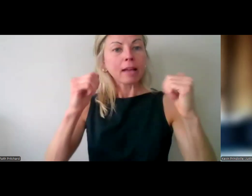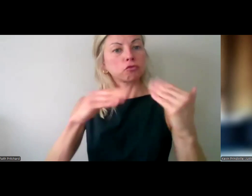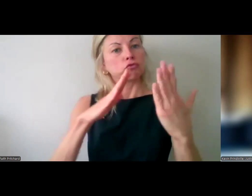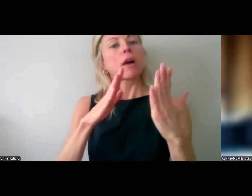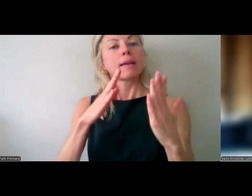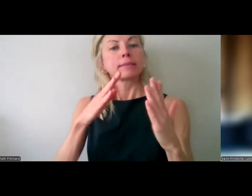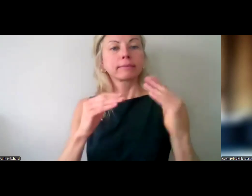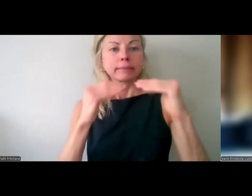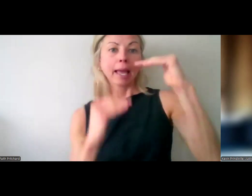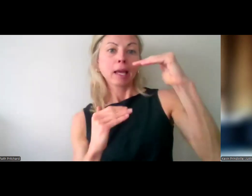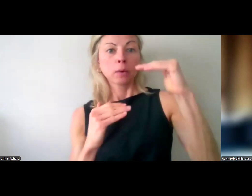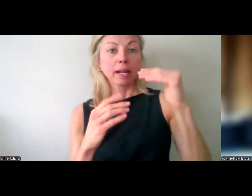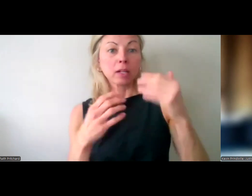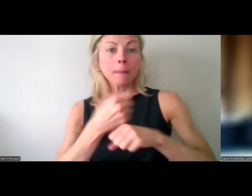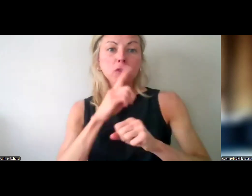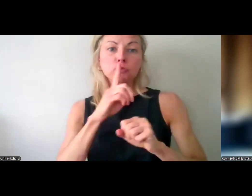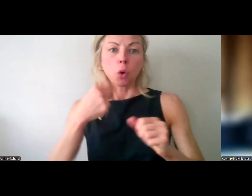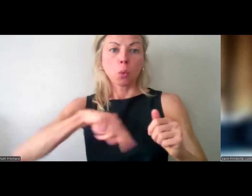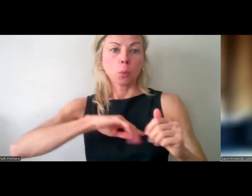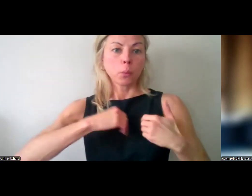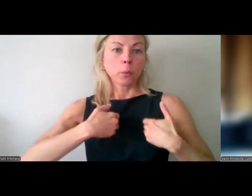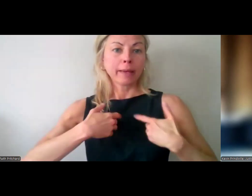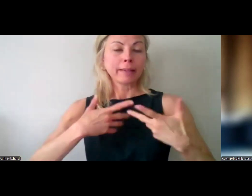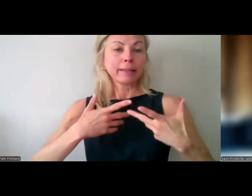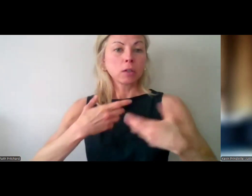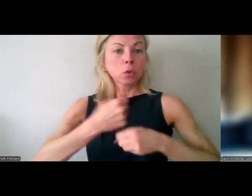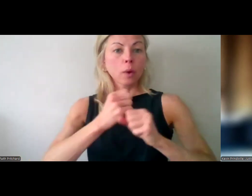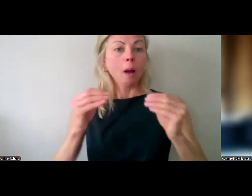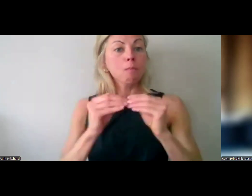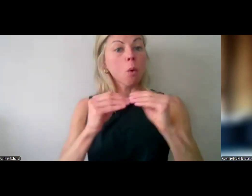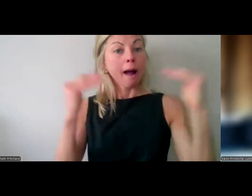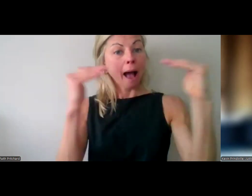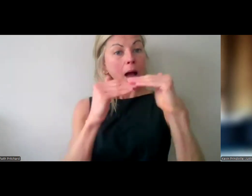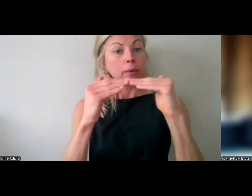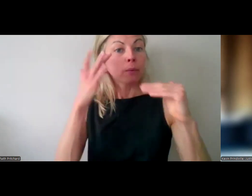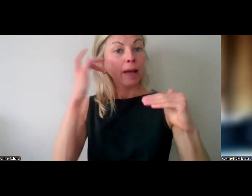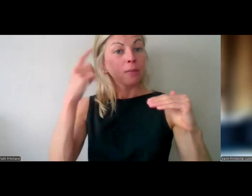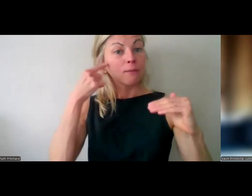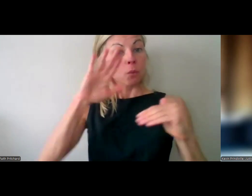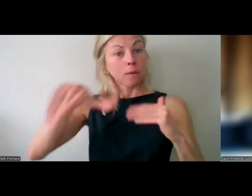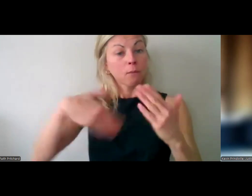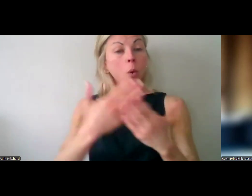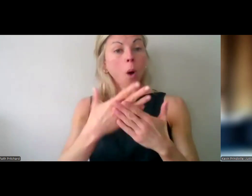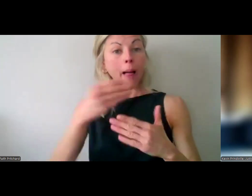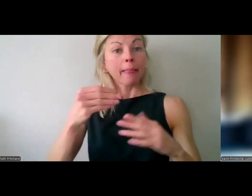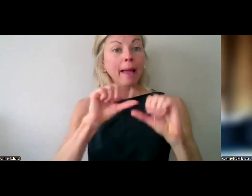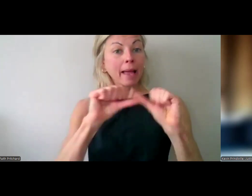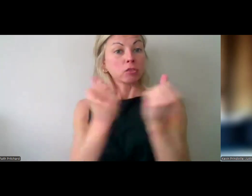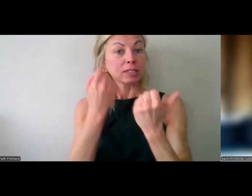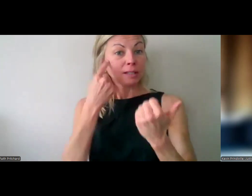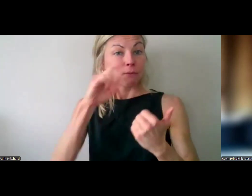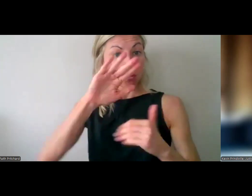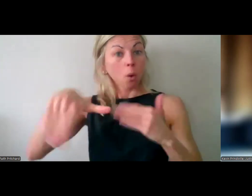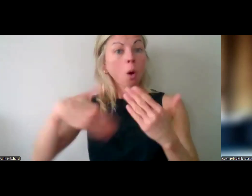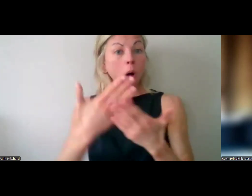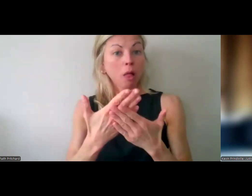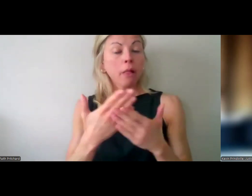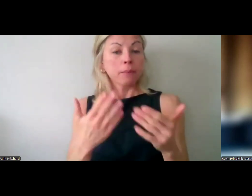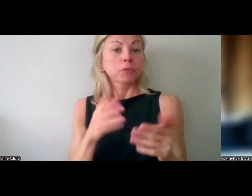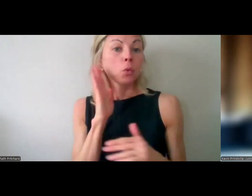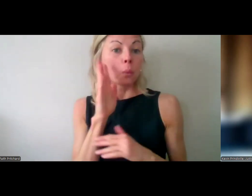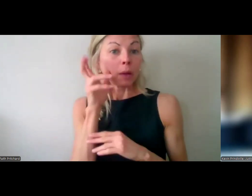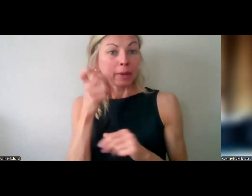and building a more equitable California for all, building a more equitable aging system for all. You're going to hear